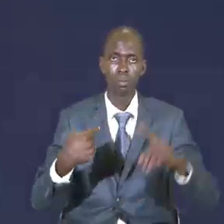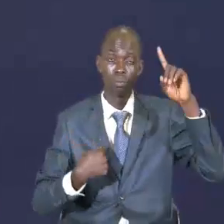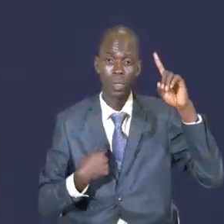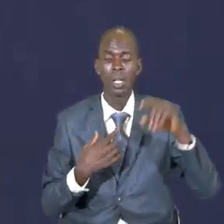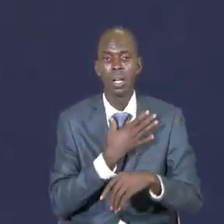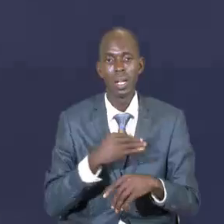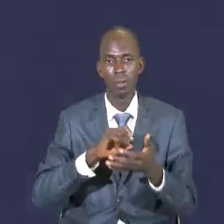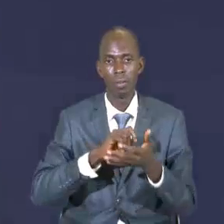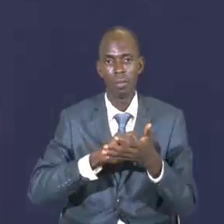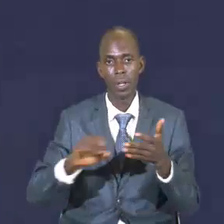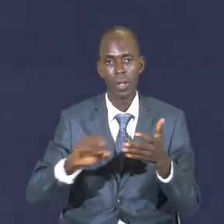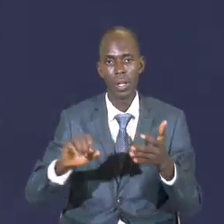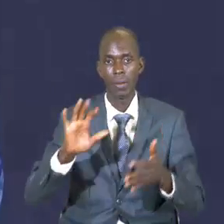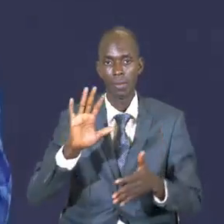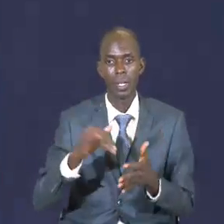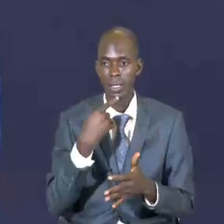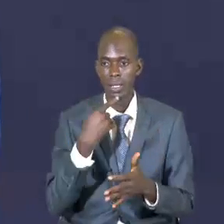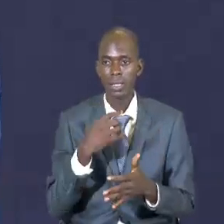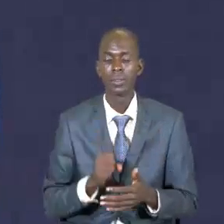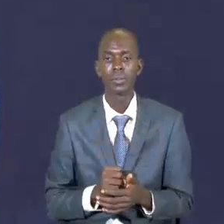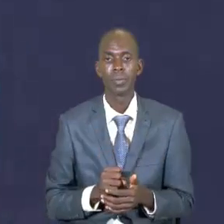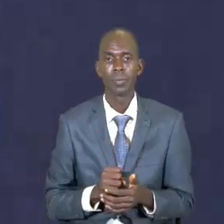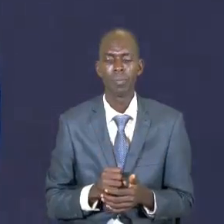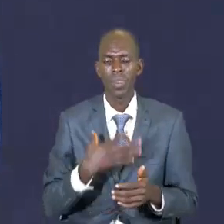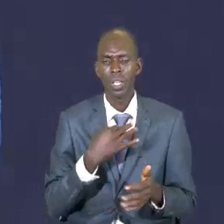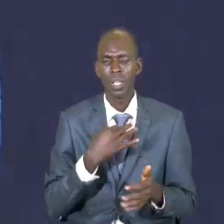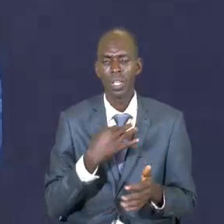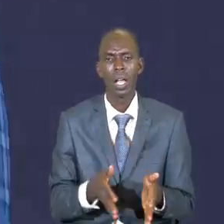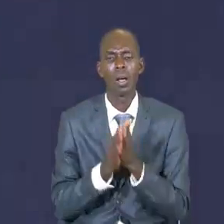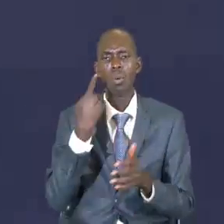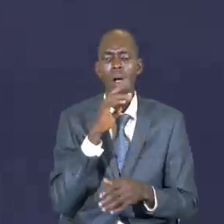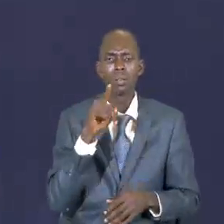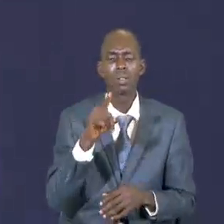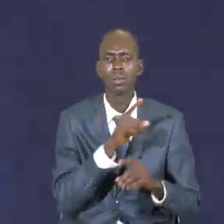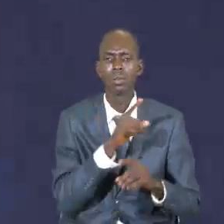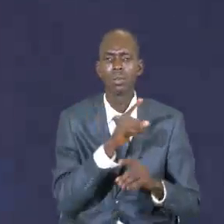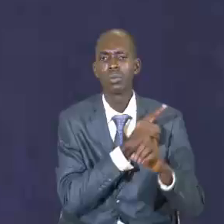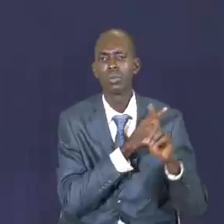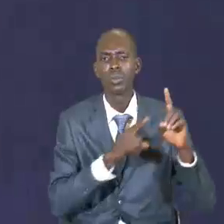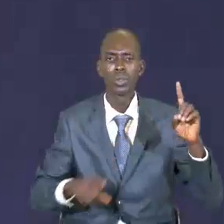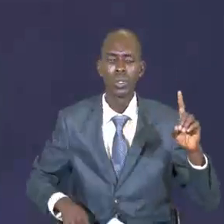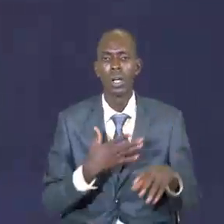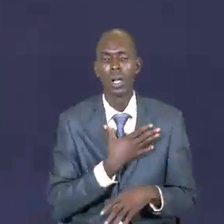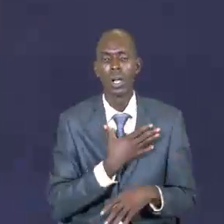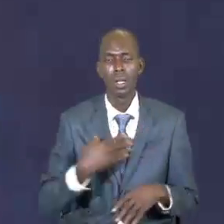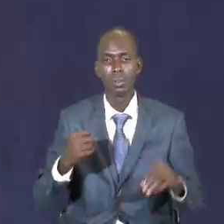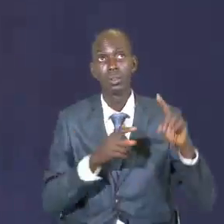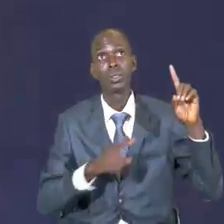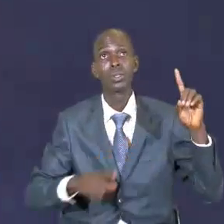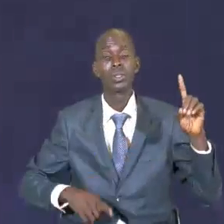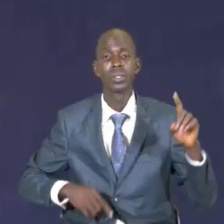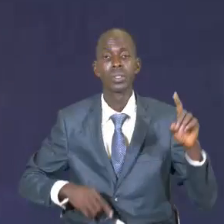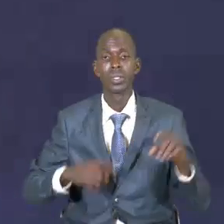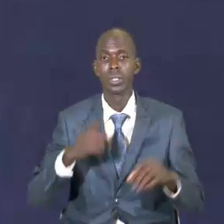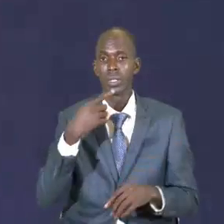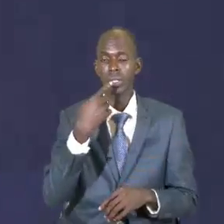says, and he said, who art thou, Lord? And the Lord said, I am Jesus,